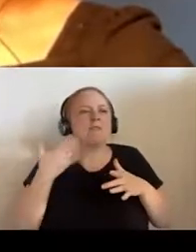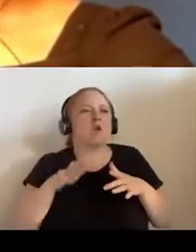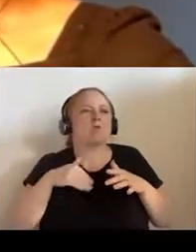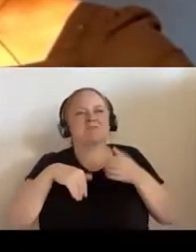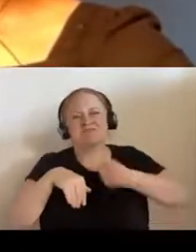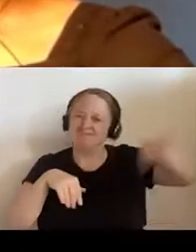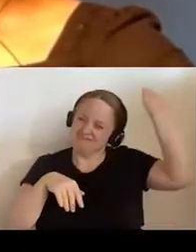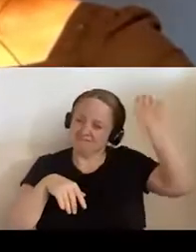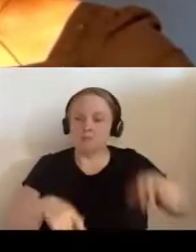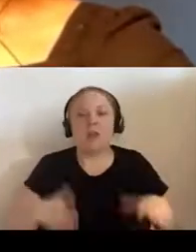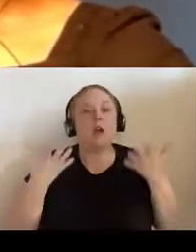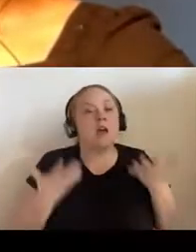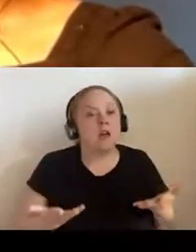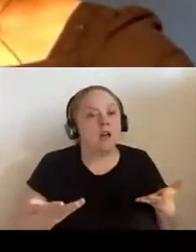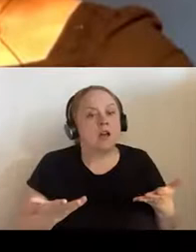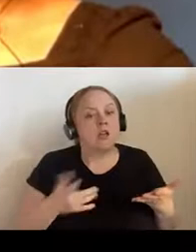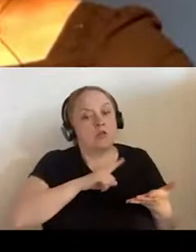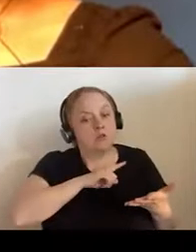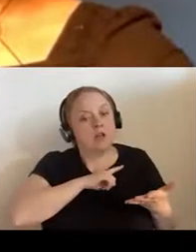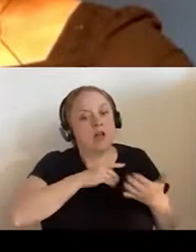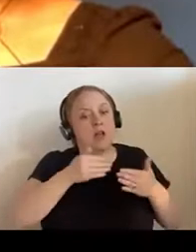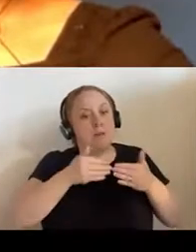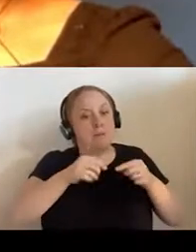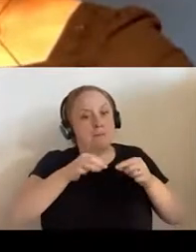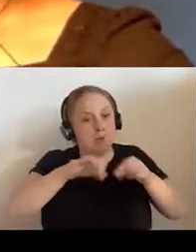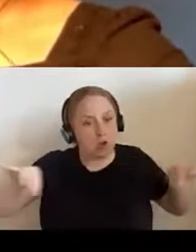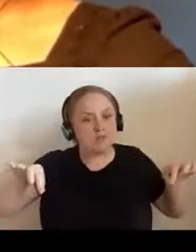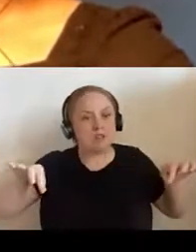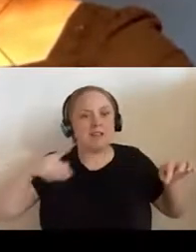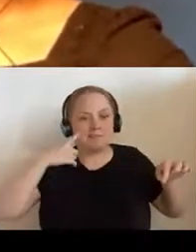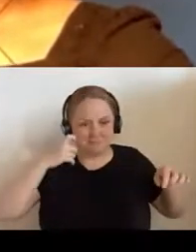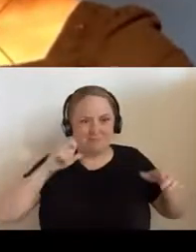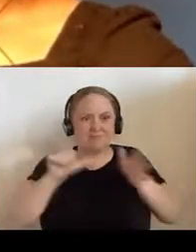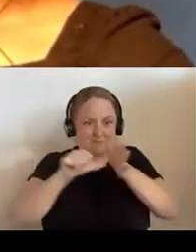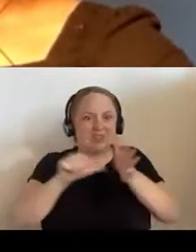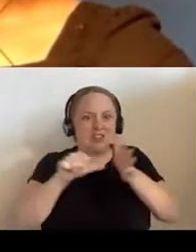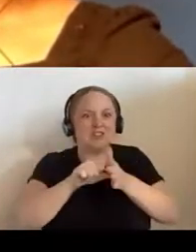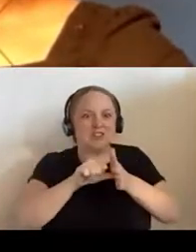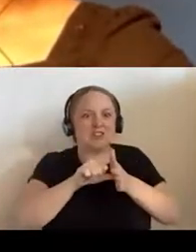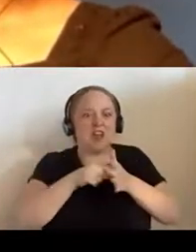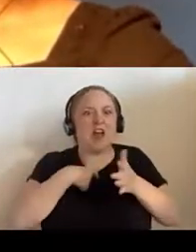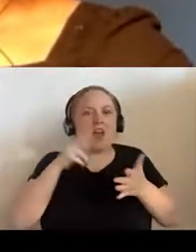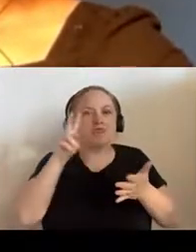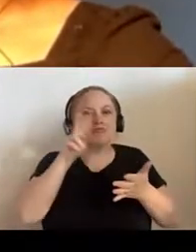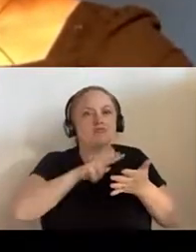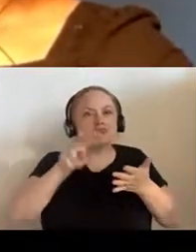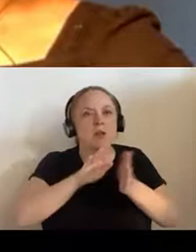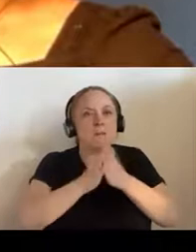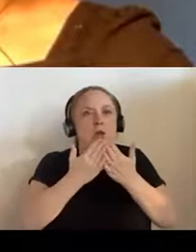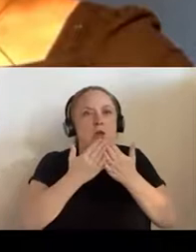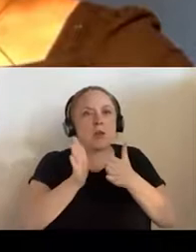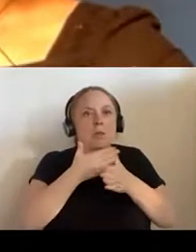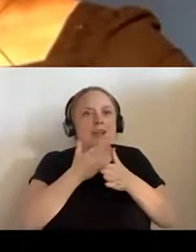different reasons as to why a border is contentious. And I read a book earlier in the year, The